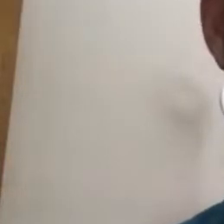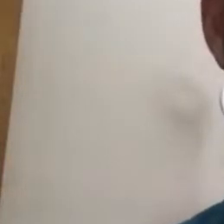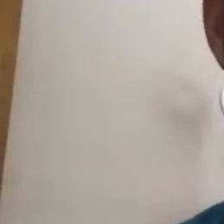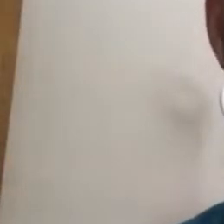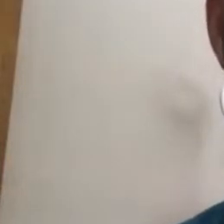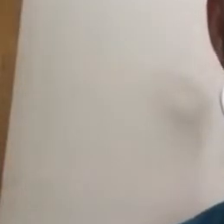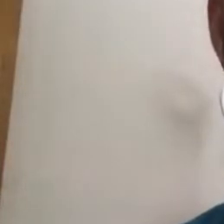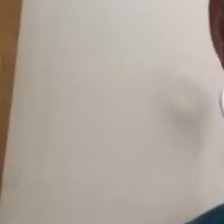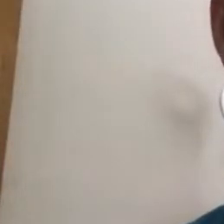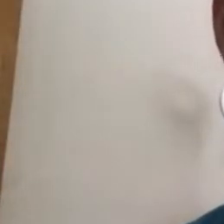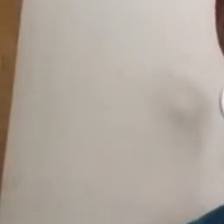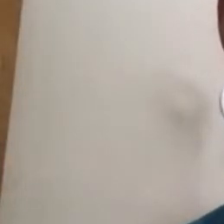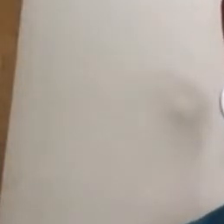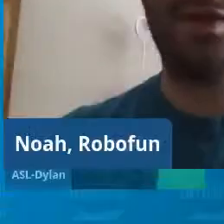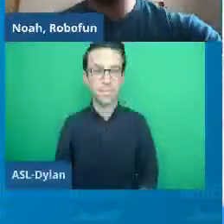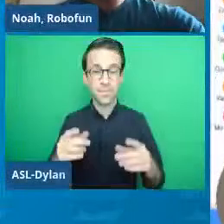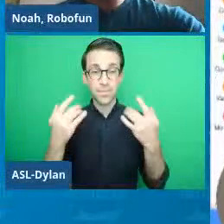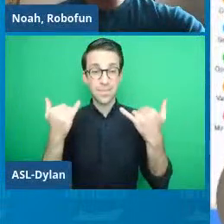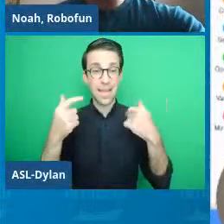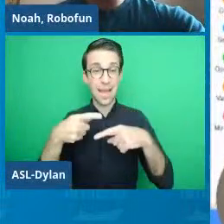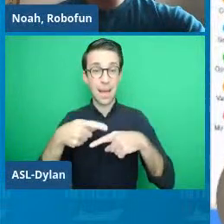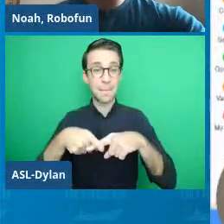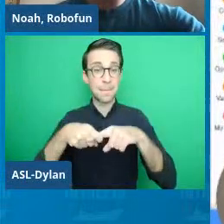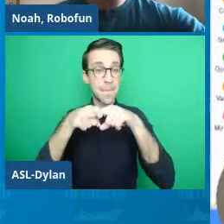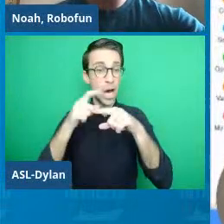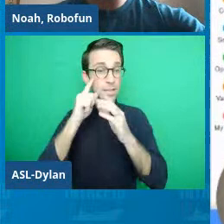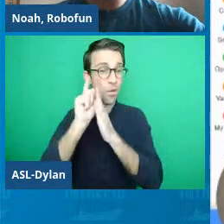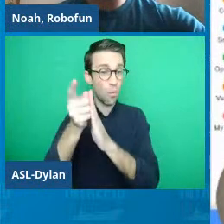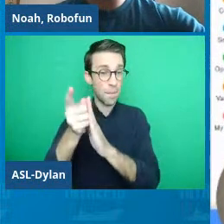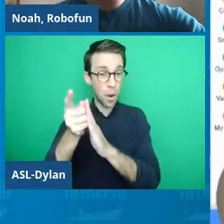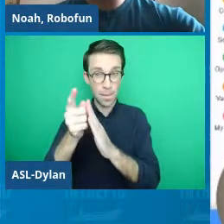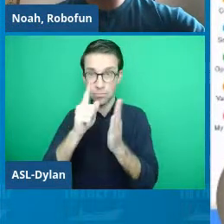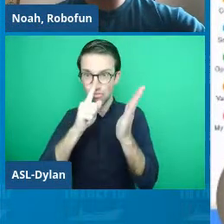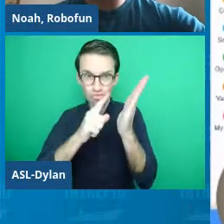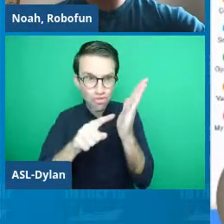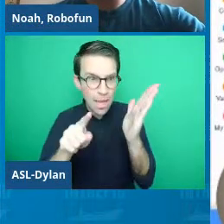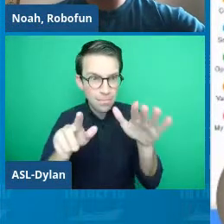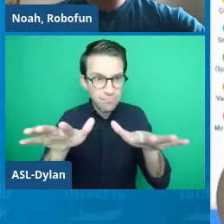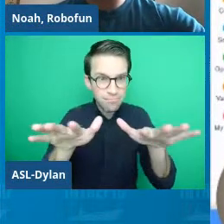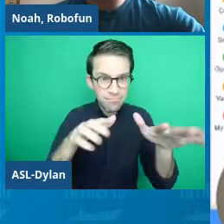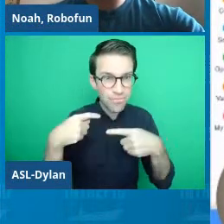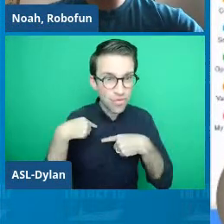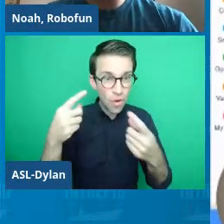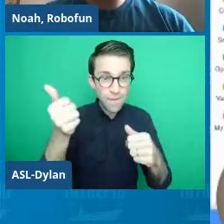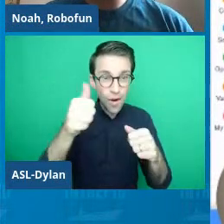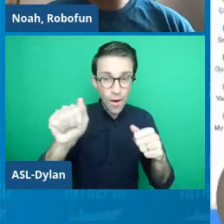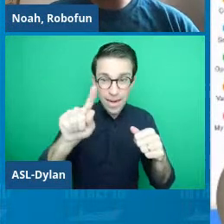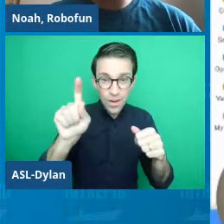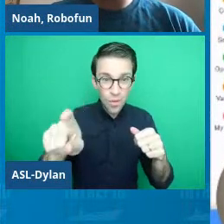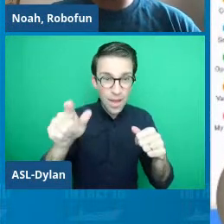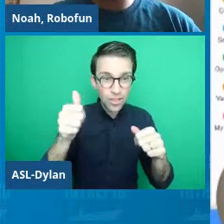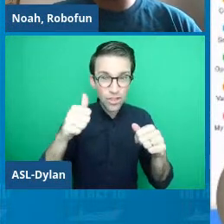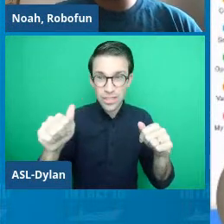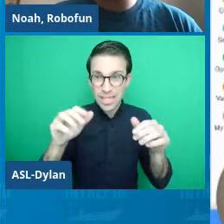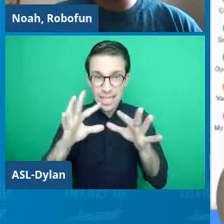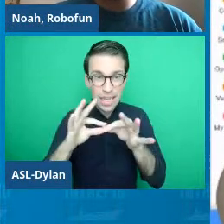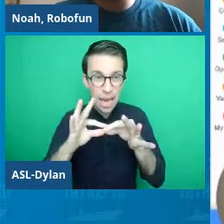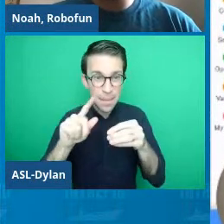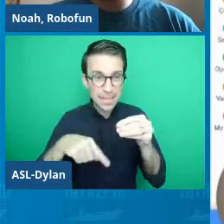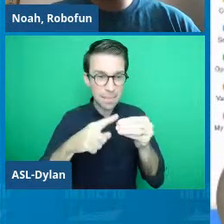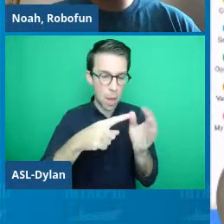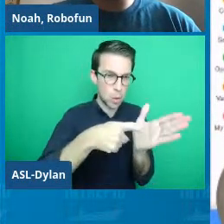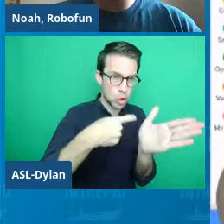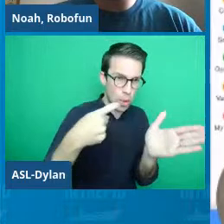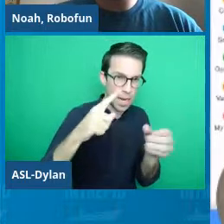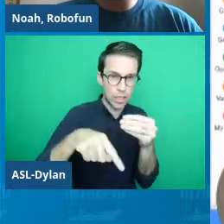Hey everybody, and we're just pausing for a moment to check in to see if anybody has any questions about Scratch or the code or